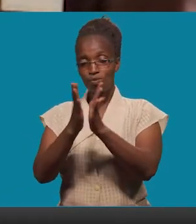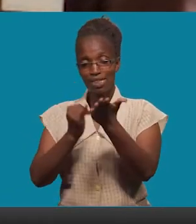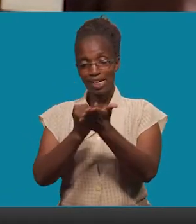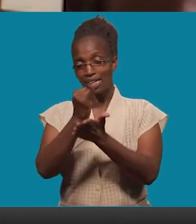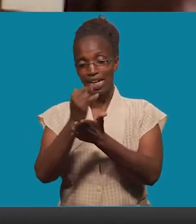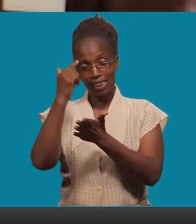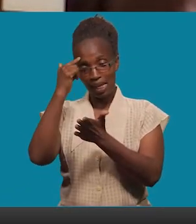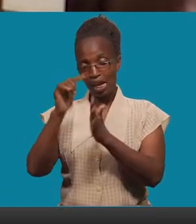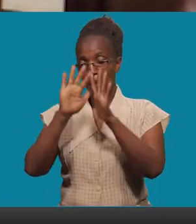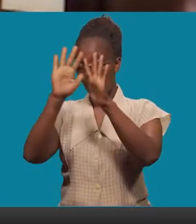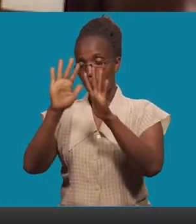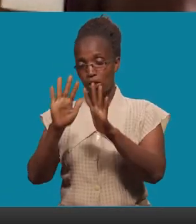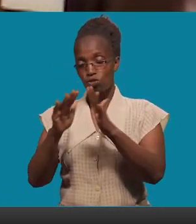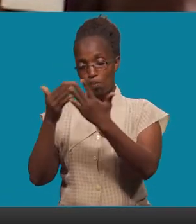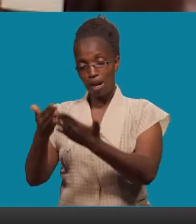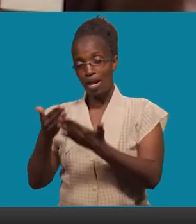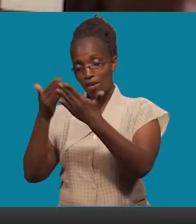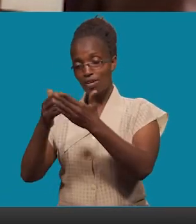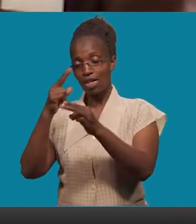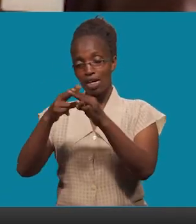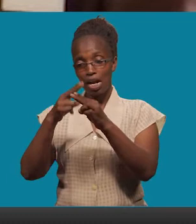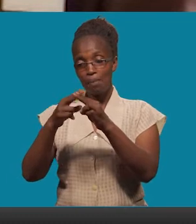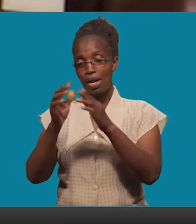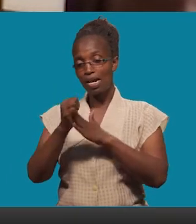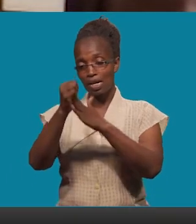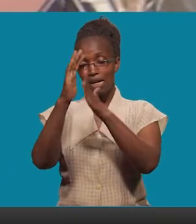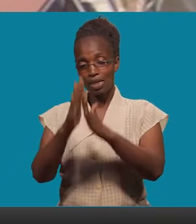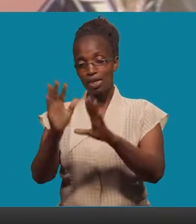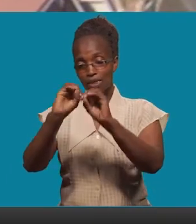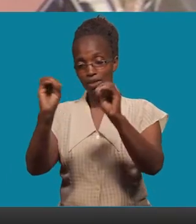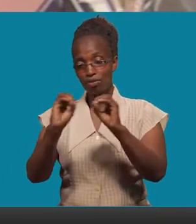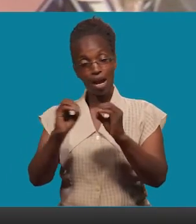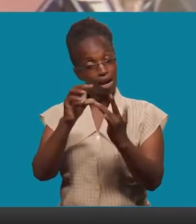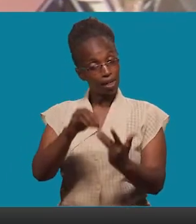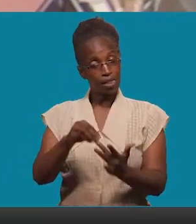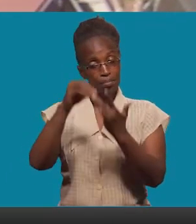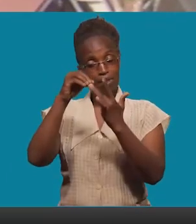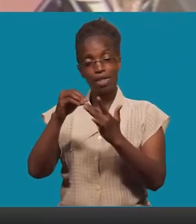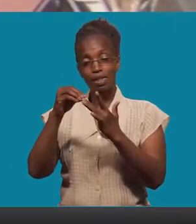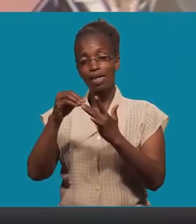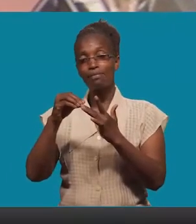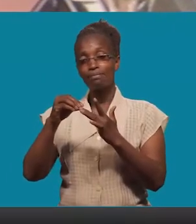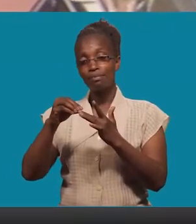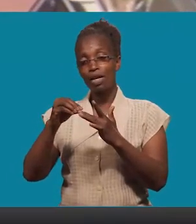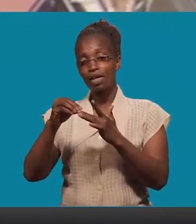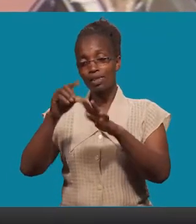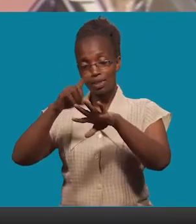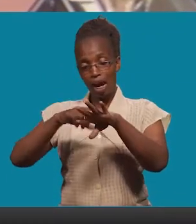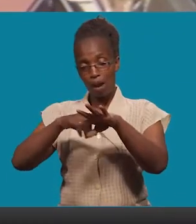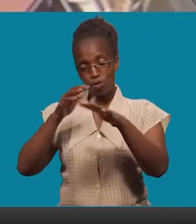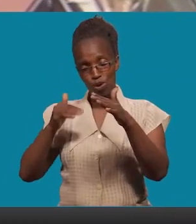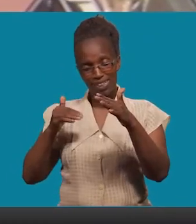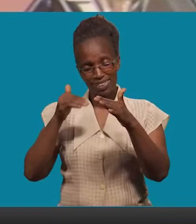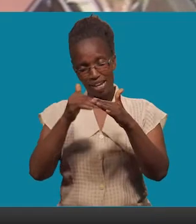think, is not worthy to be called a leader. And especially this time when we are coming towards election, I would